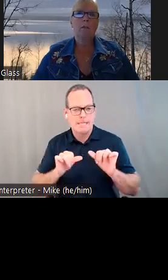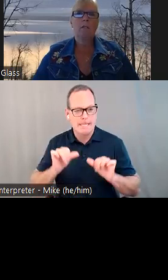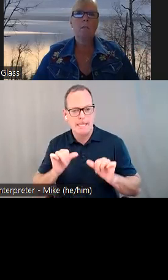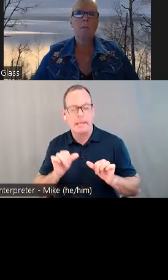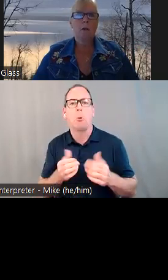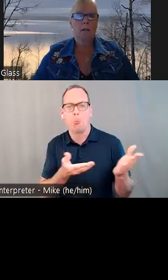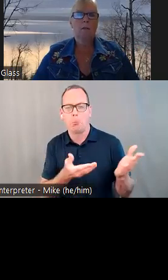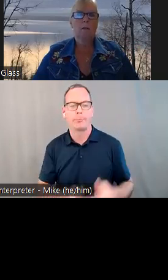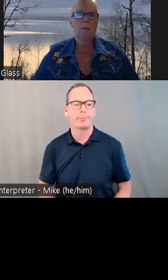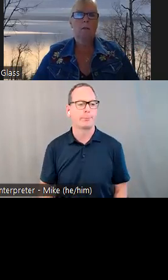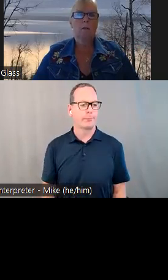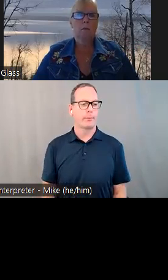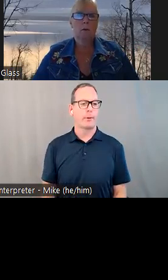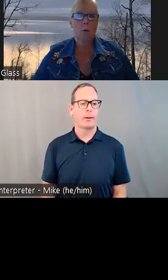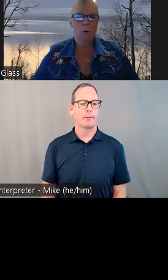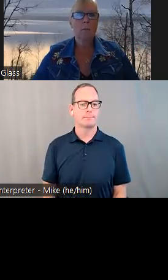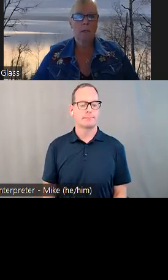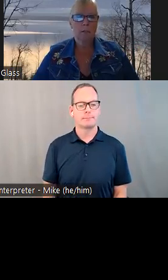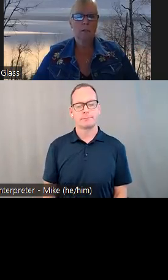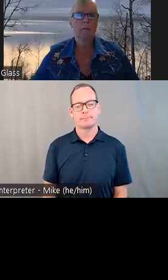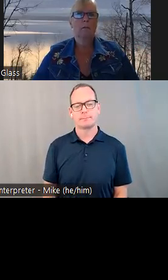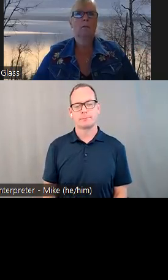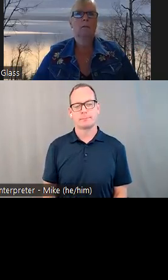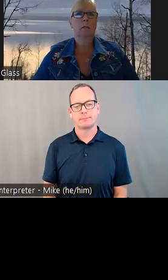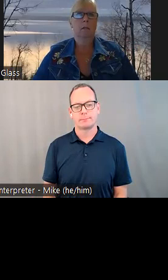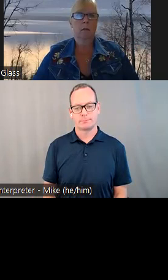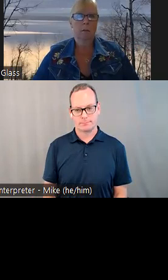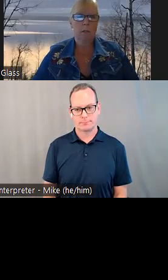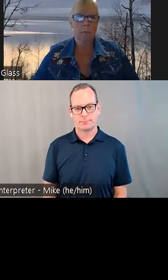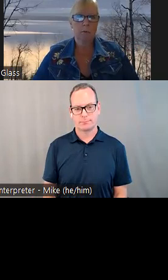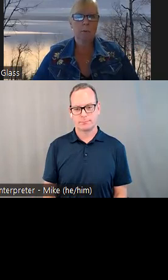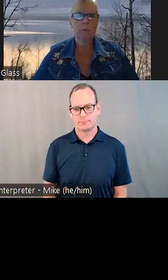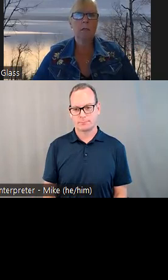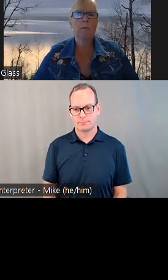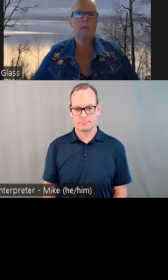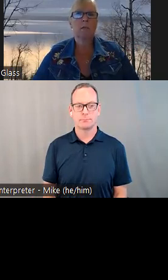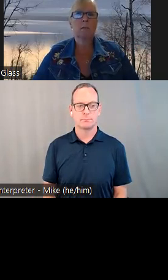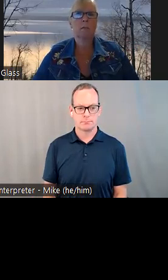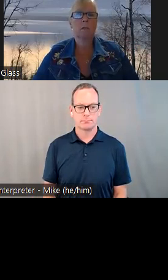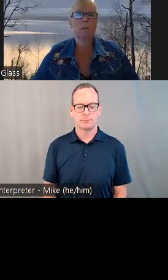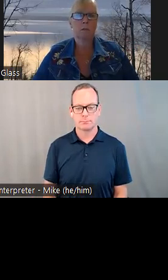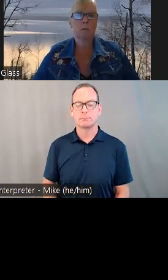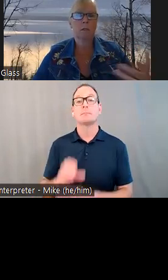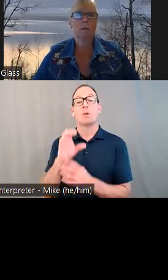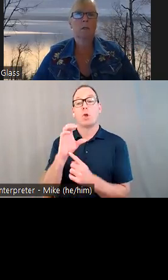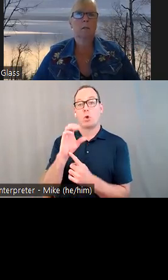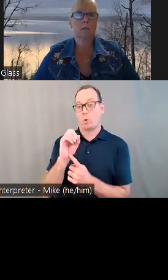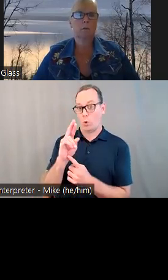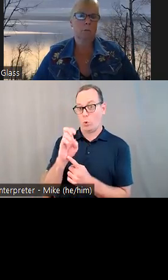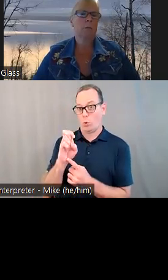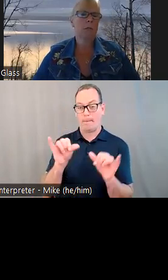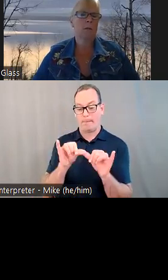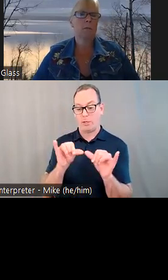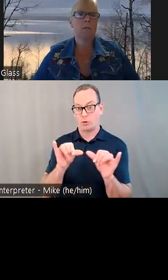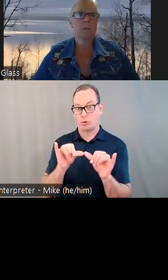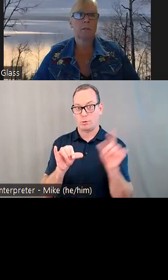I've just summarized the core measures in our LBS performance management system that the ministry, to